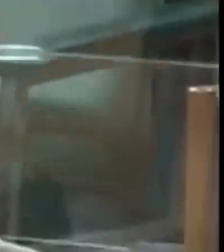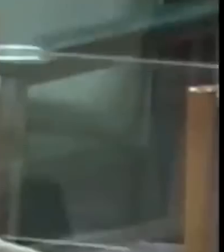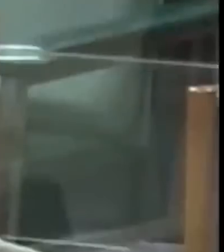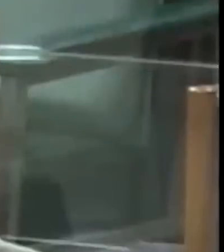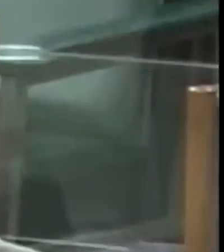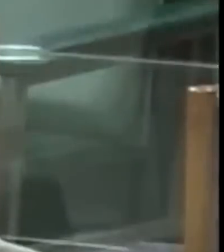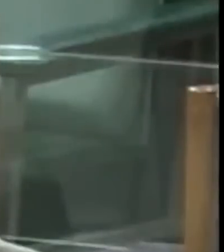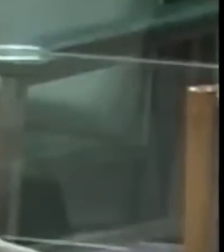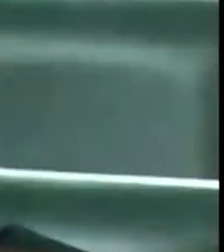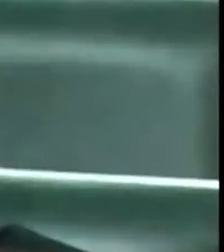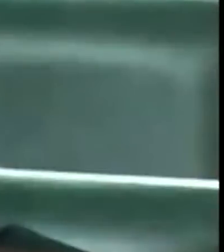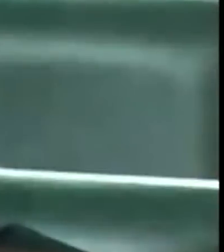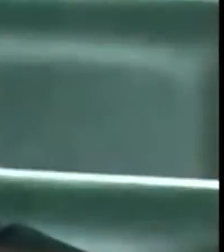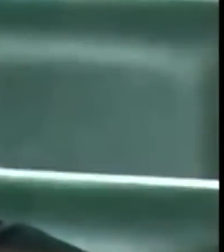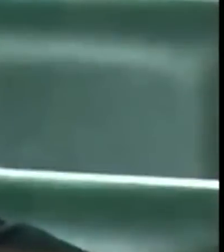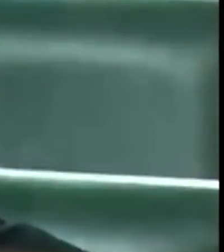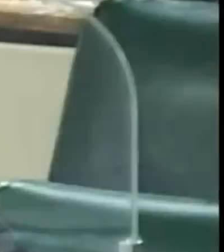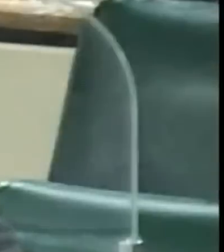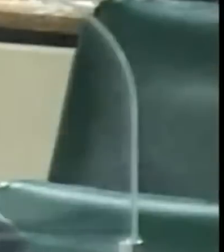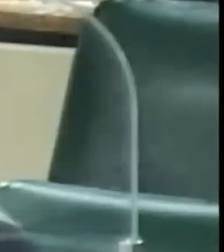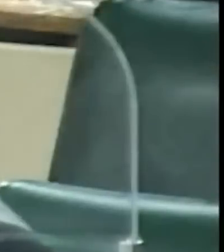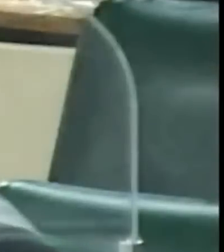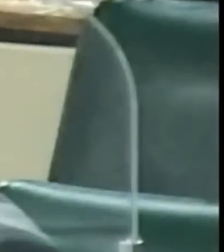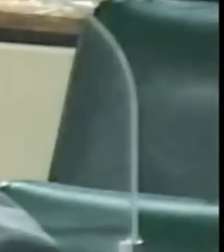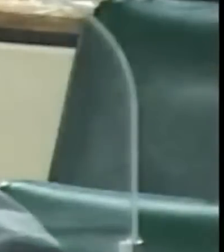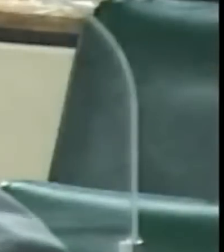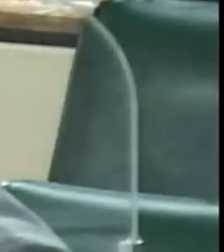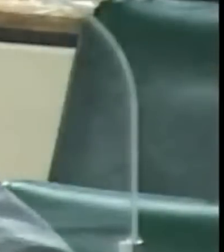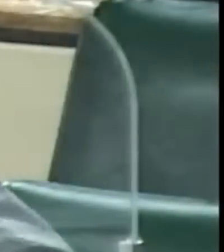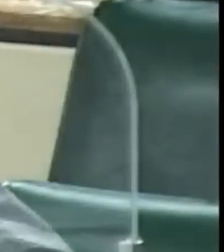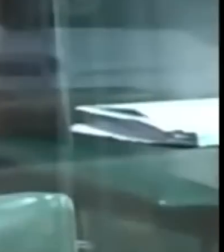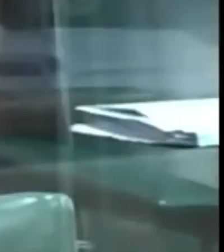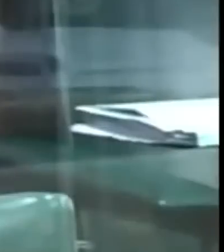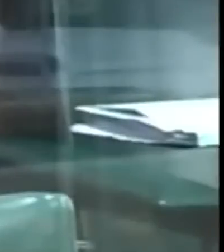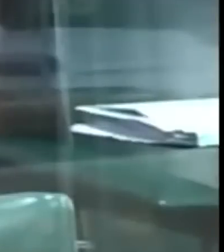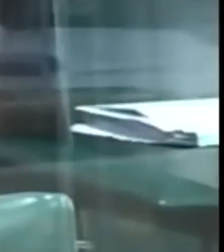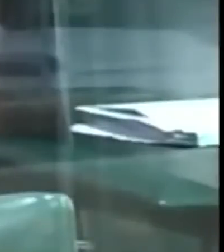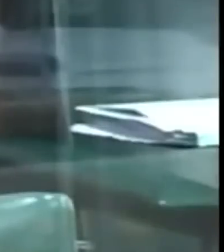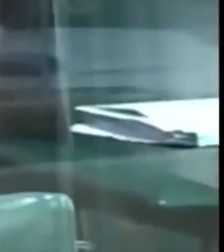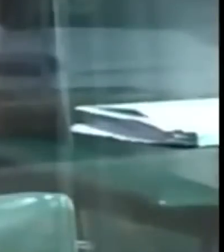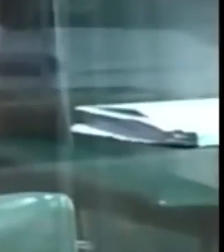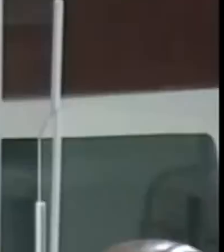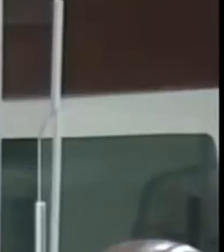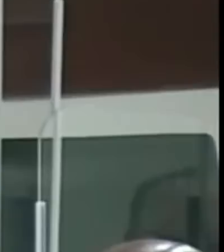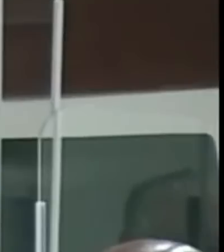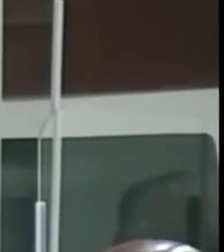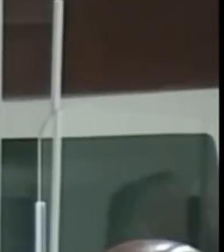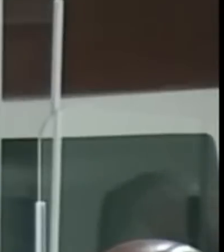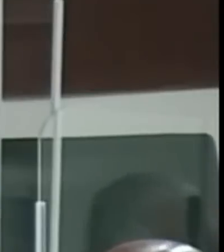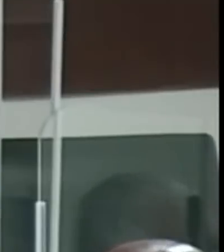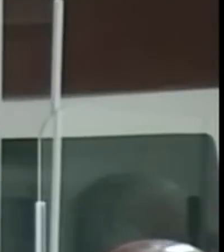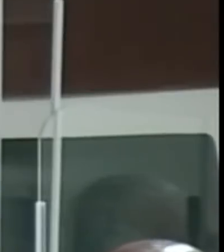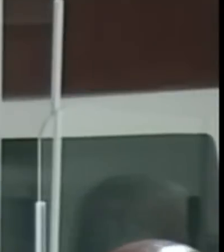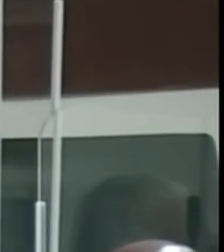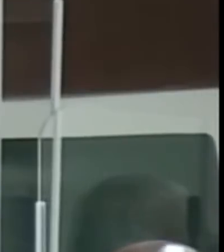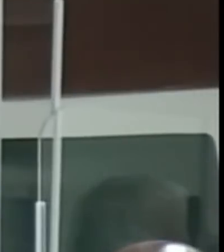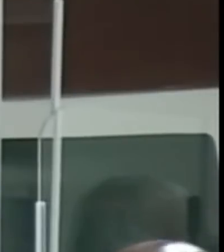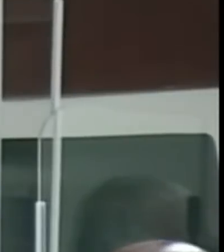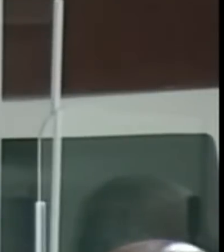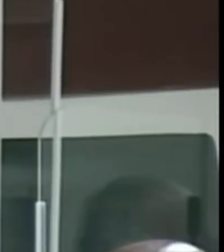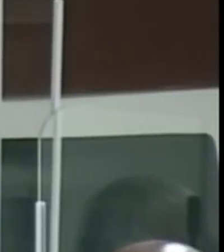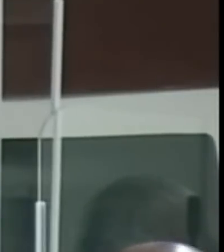2021, and various groups, organizations, and individuals were allowed to make submissions to the committee. On Tuesday, July